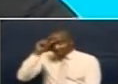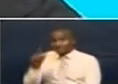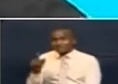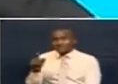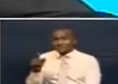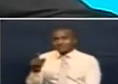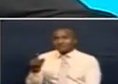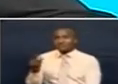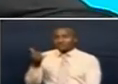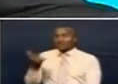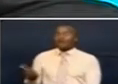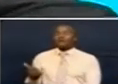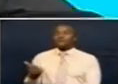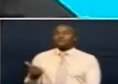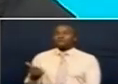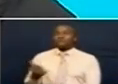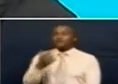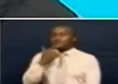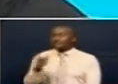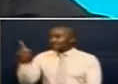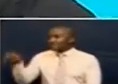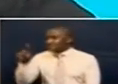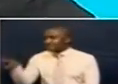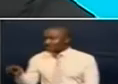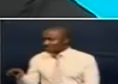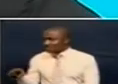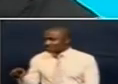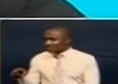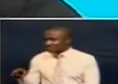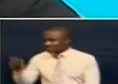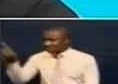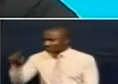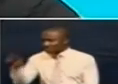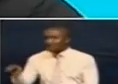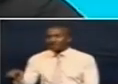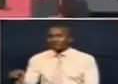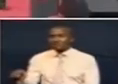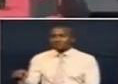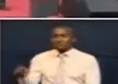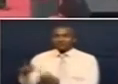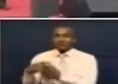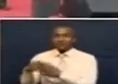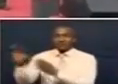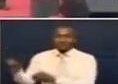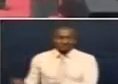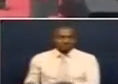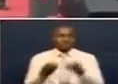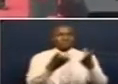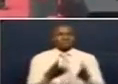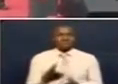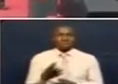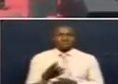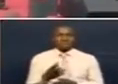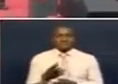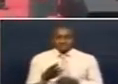to want to take their mistakes or the product of their misdemeanors, and you want to load them on a regime that